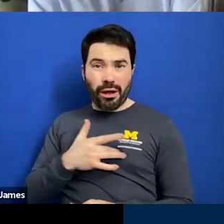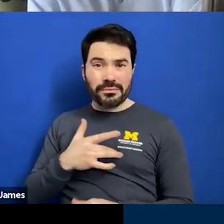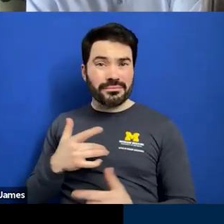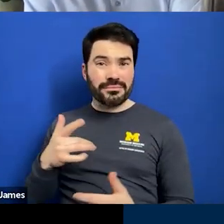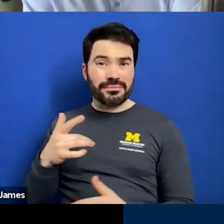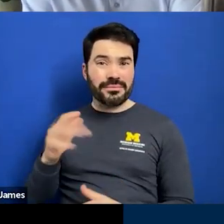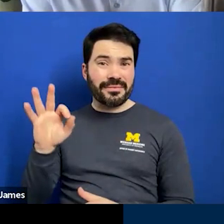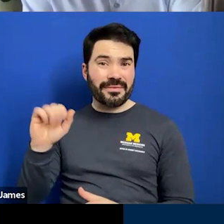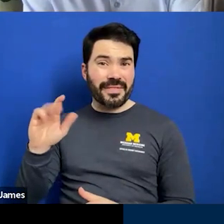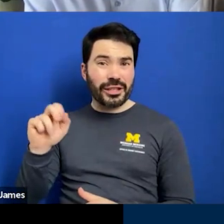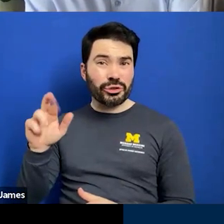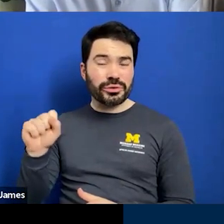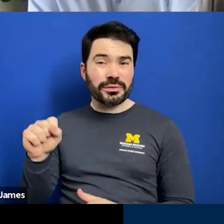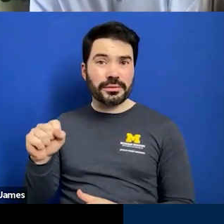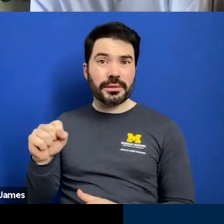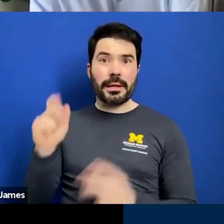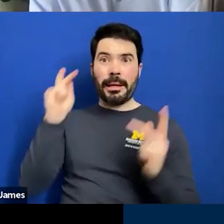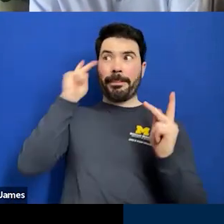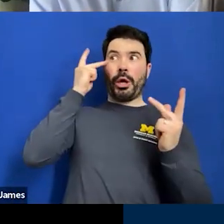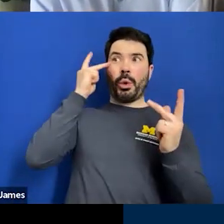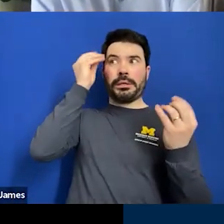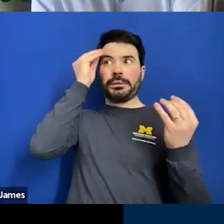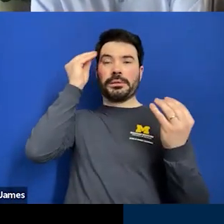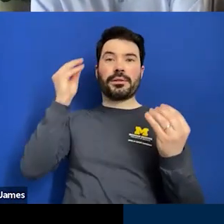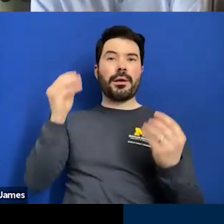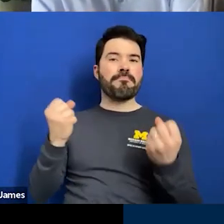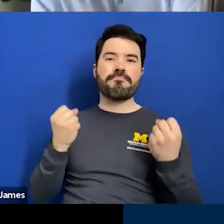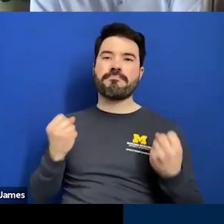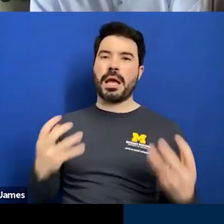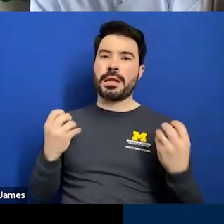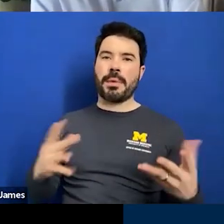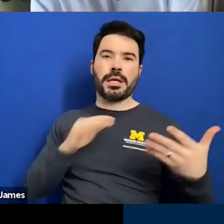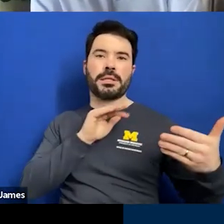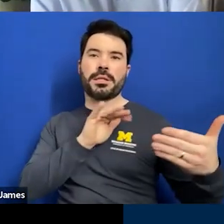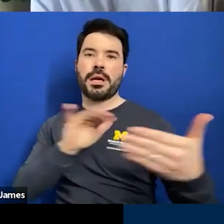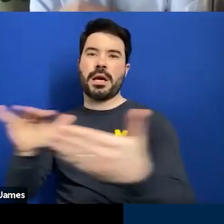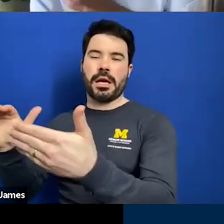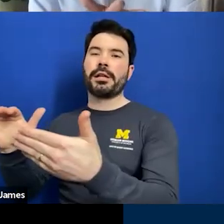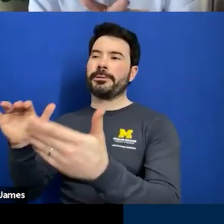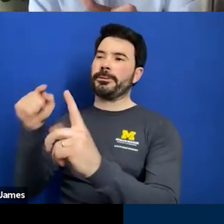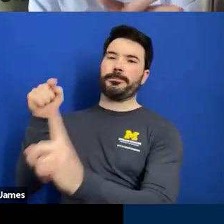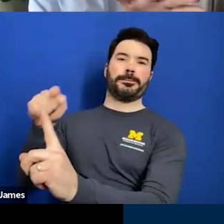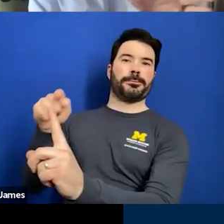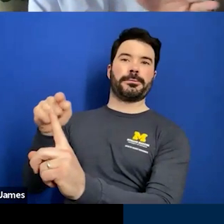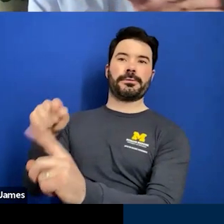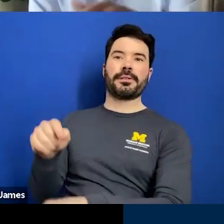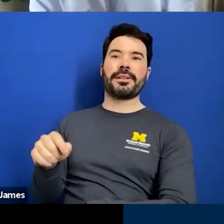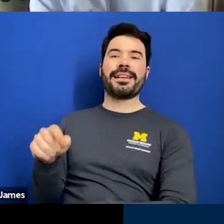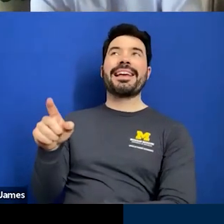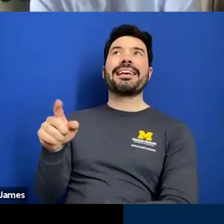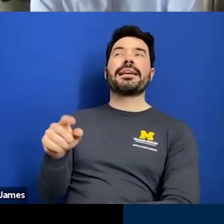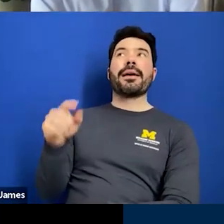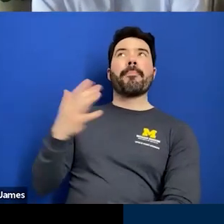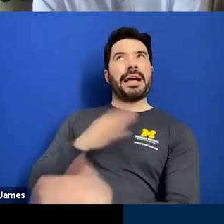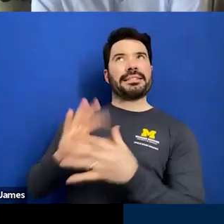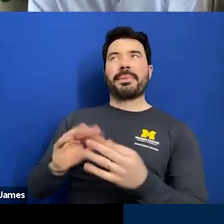So paranoid thinking, there's multiple studies out there on this. I think this is not an evidence-based statement, by the